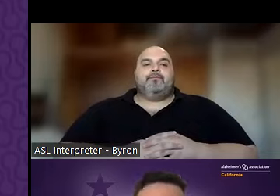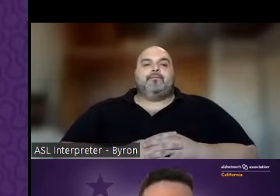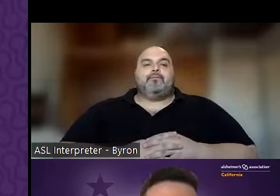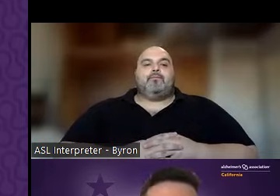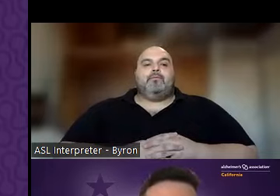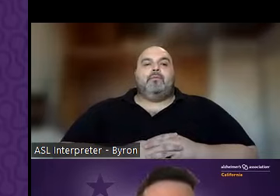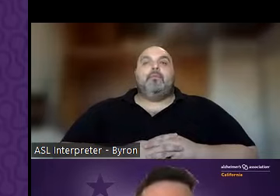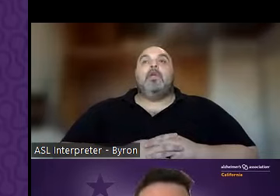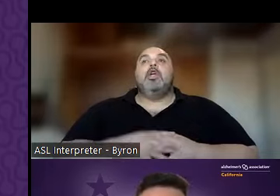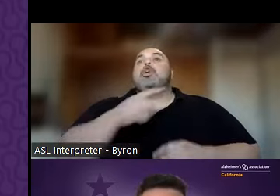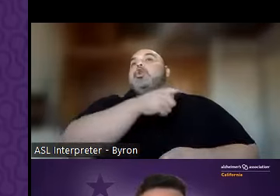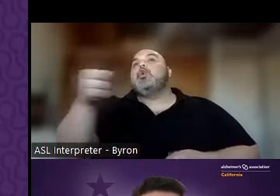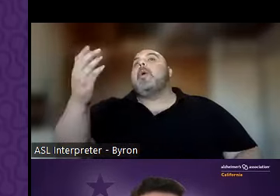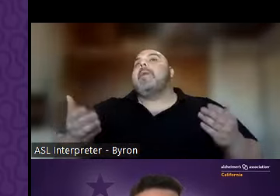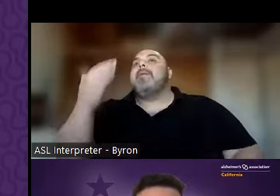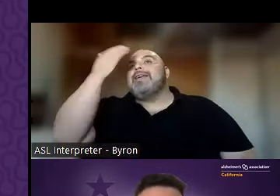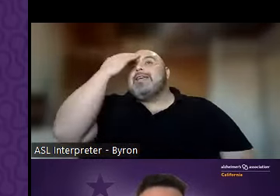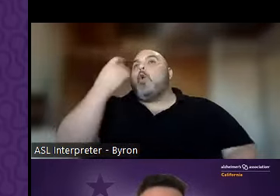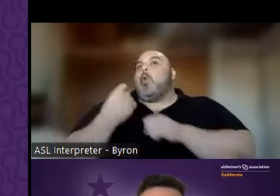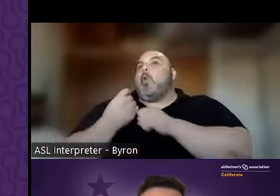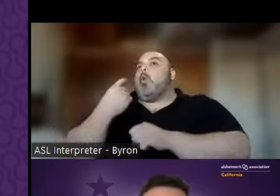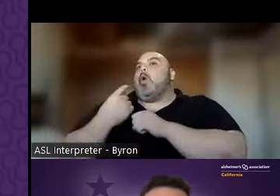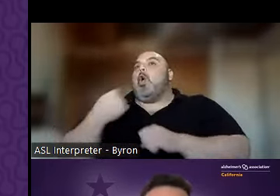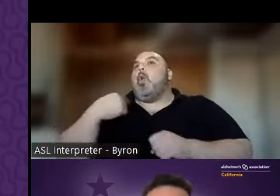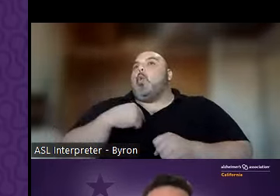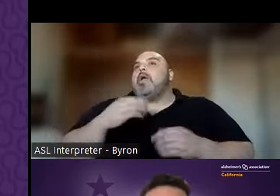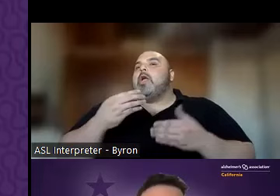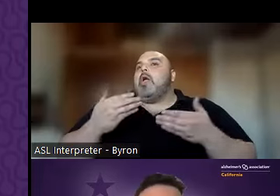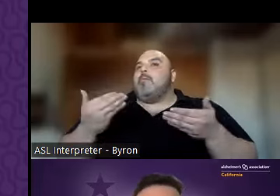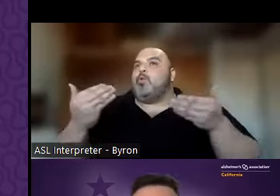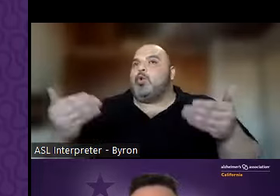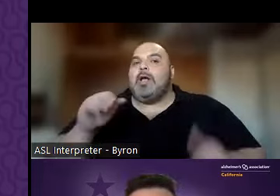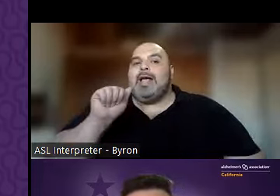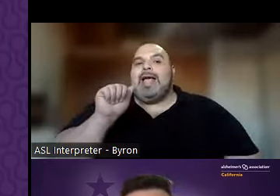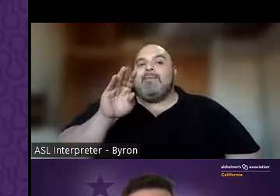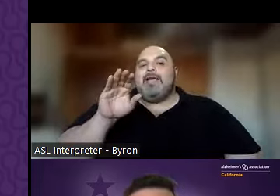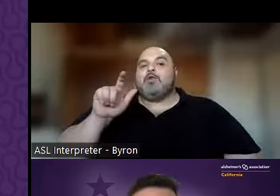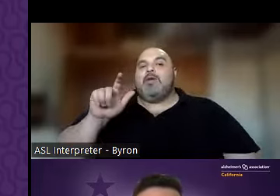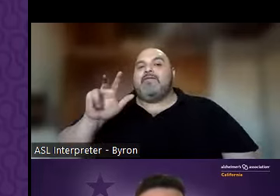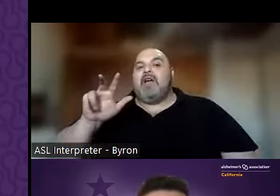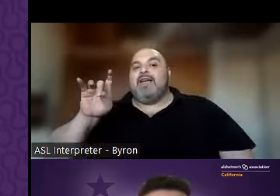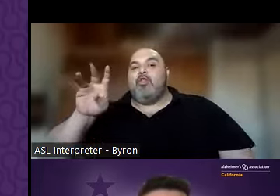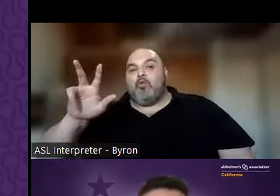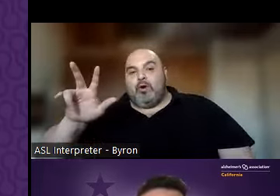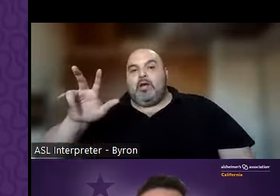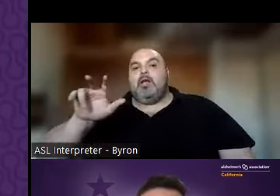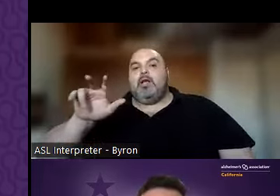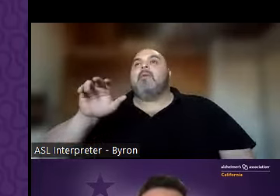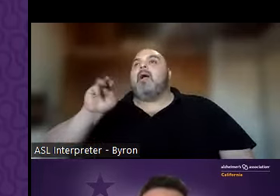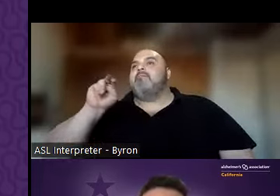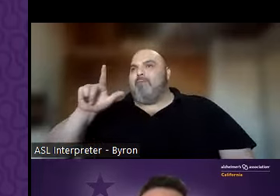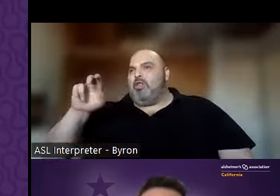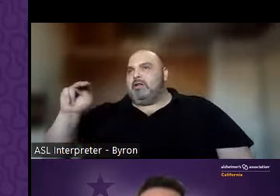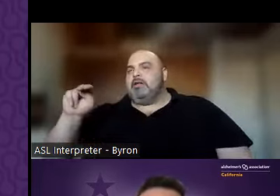As all of you probably are aware, last year we moved forward a bill, AB 2583 by Assemblymember Mullen, which